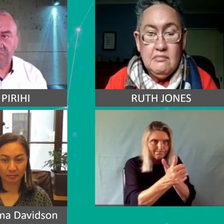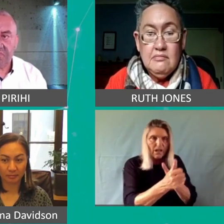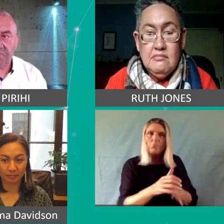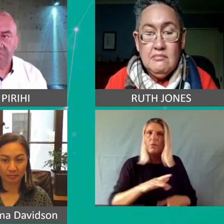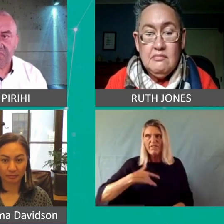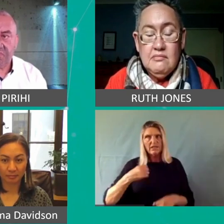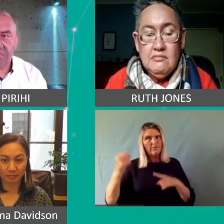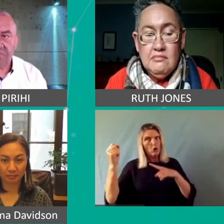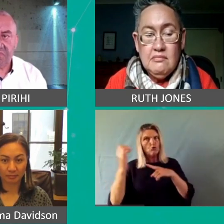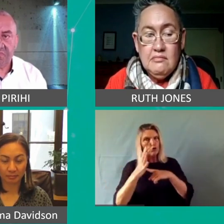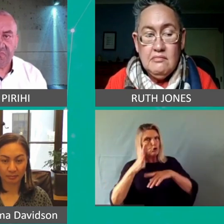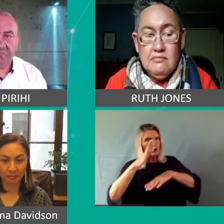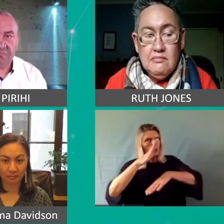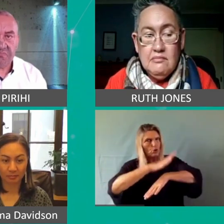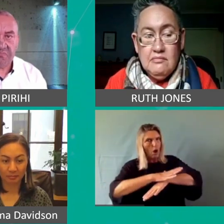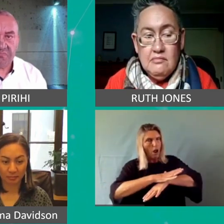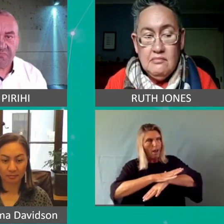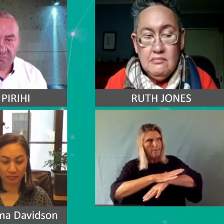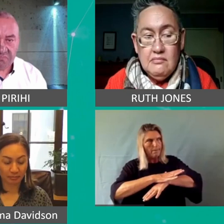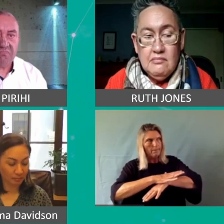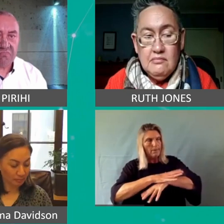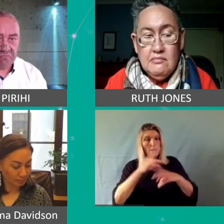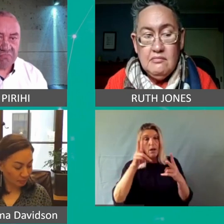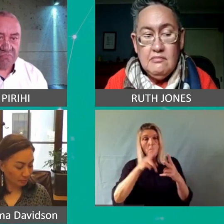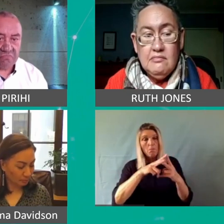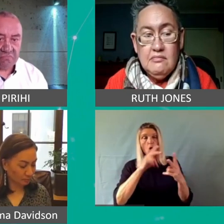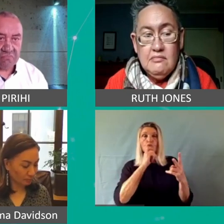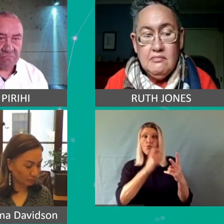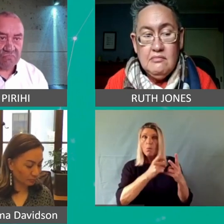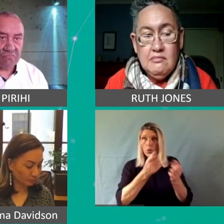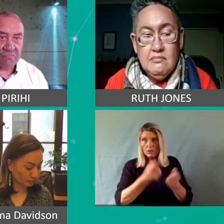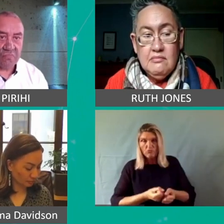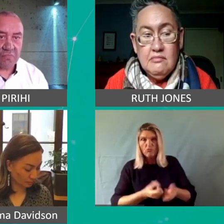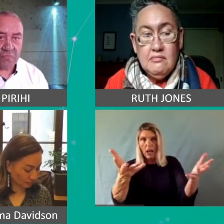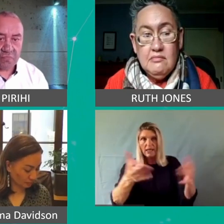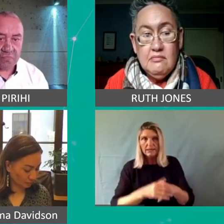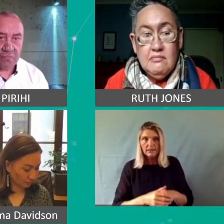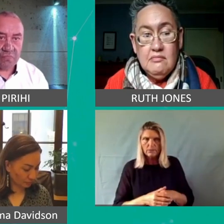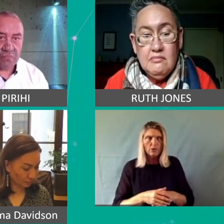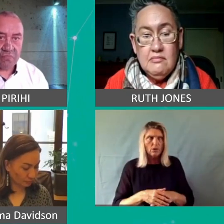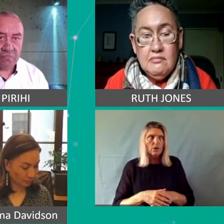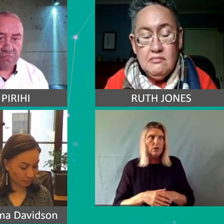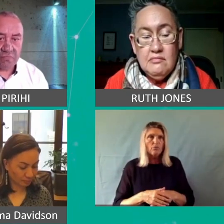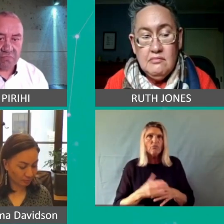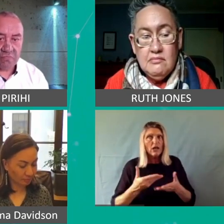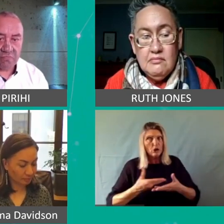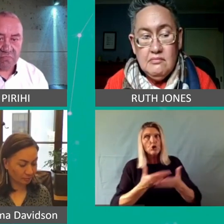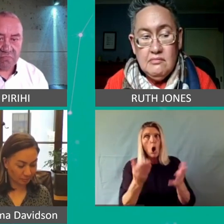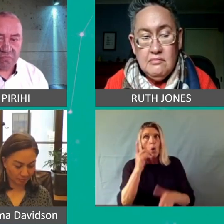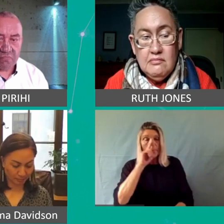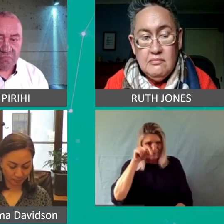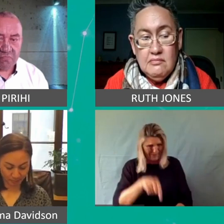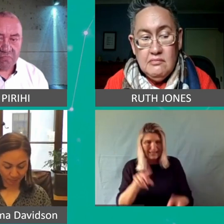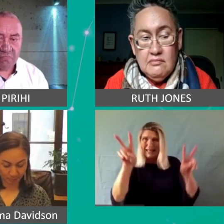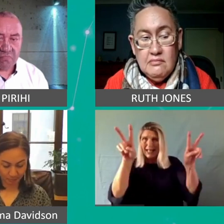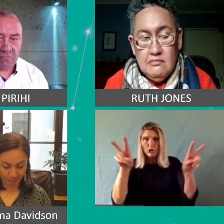crucial time with the release of these reports, really shining the light on the seriousness of these issues for disabled people,